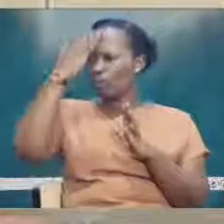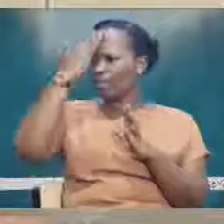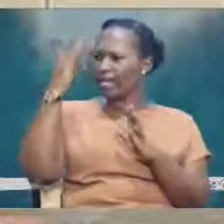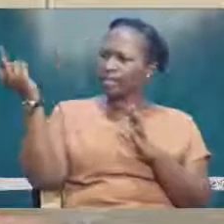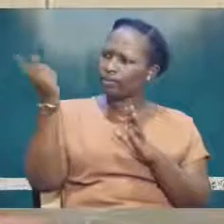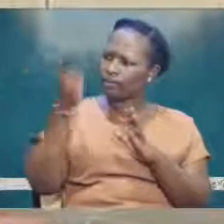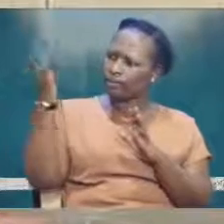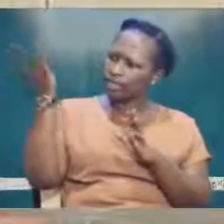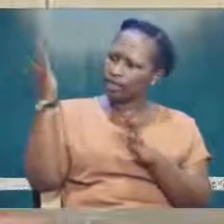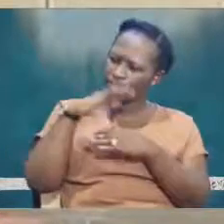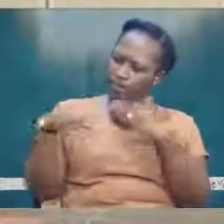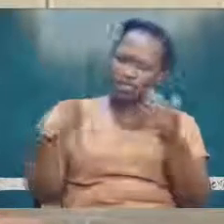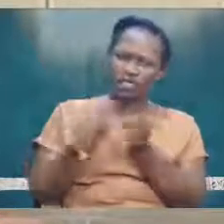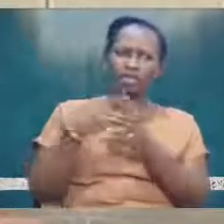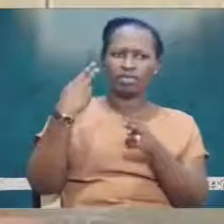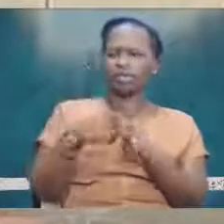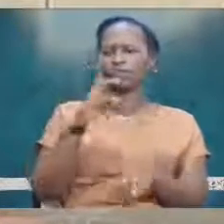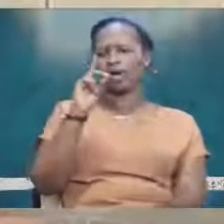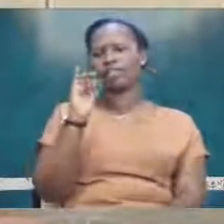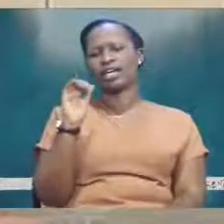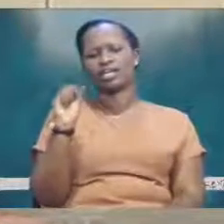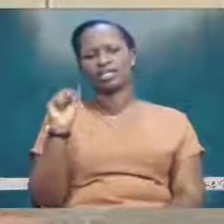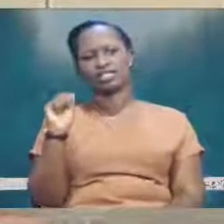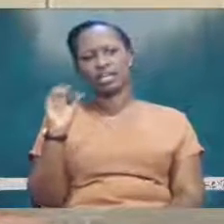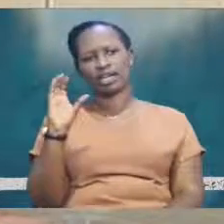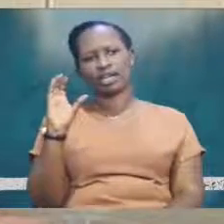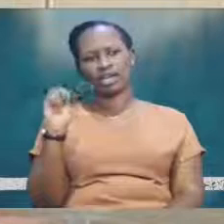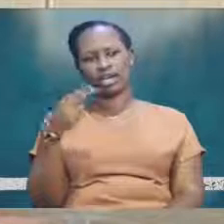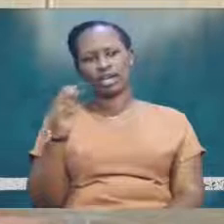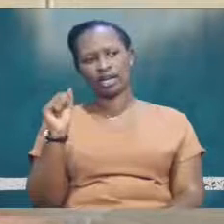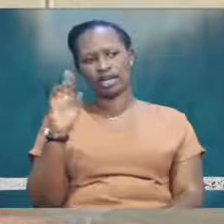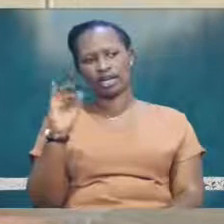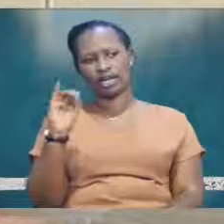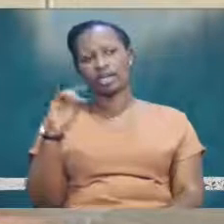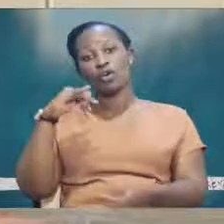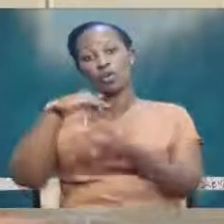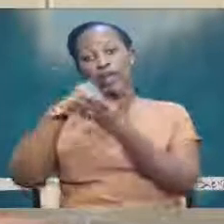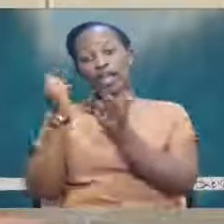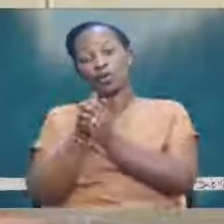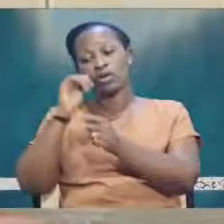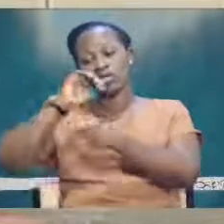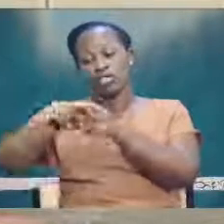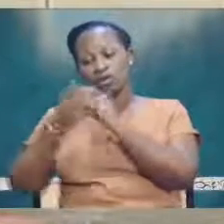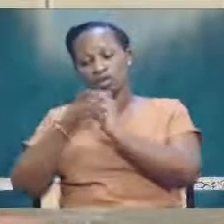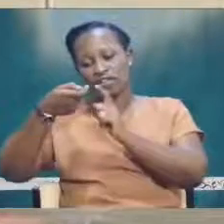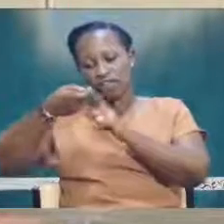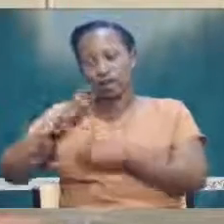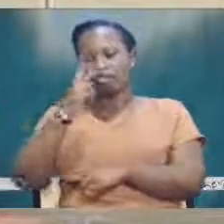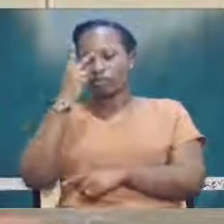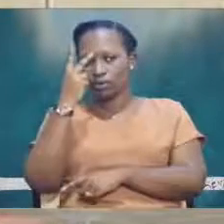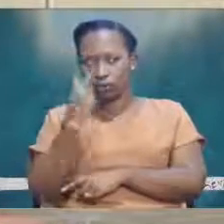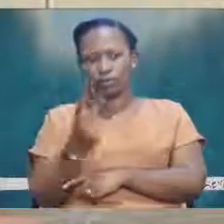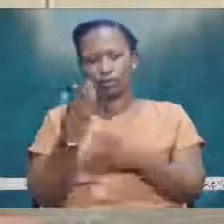sugars? It's because they are formed from two monosaccharides, from two